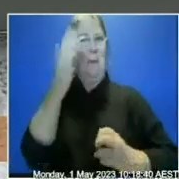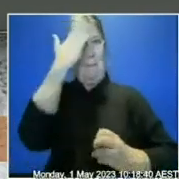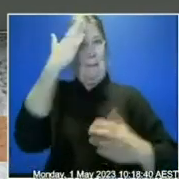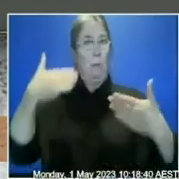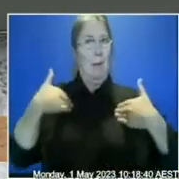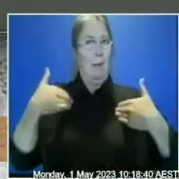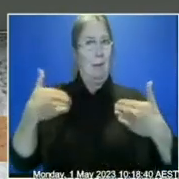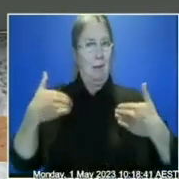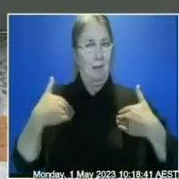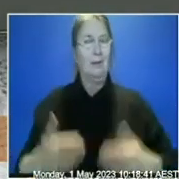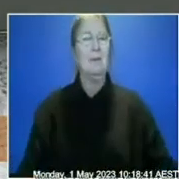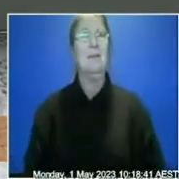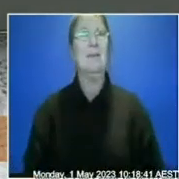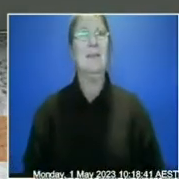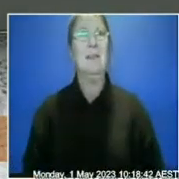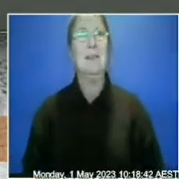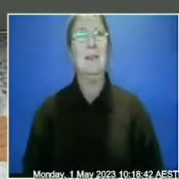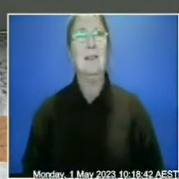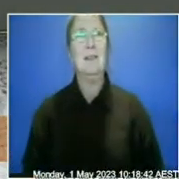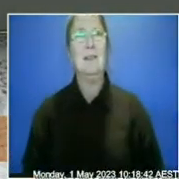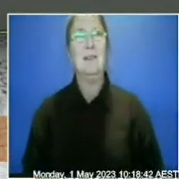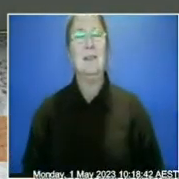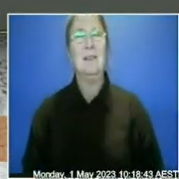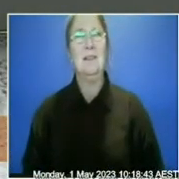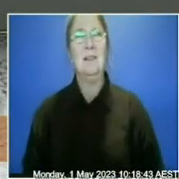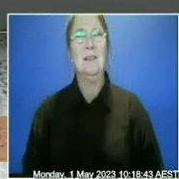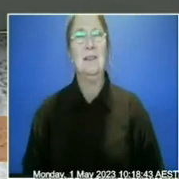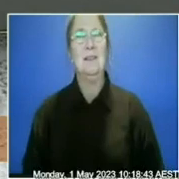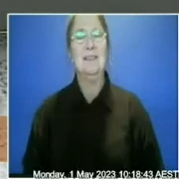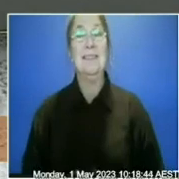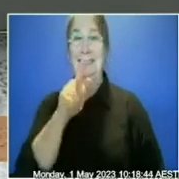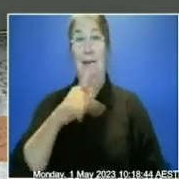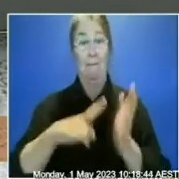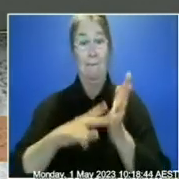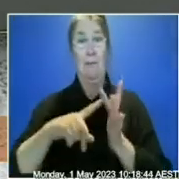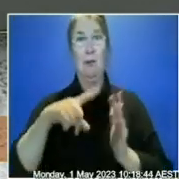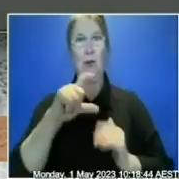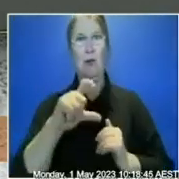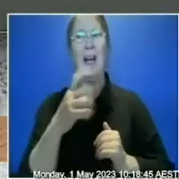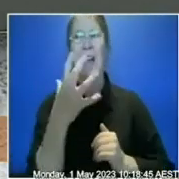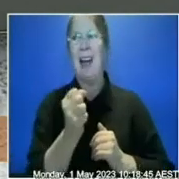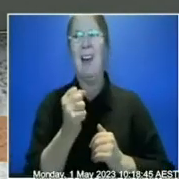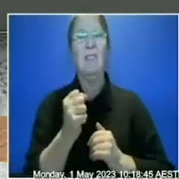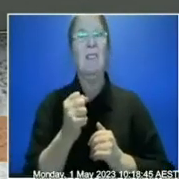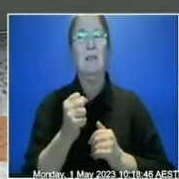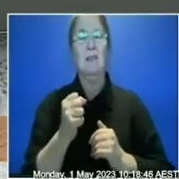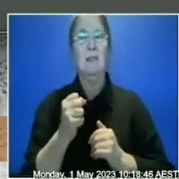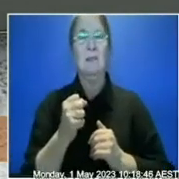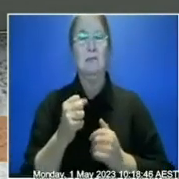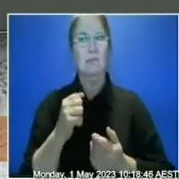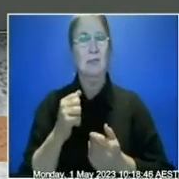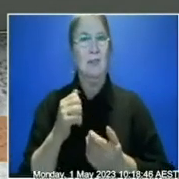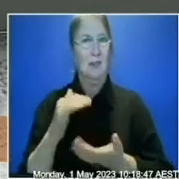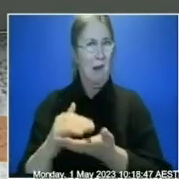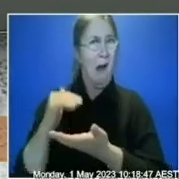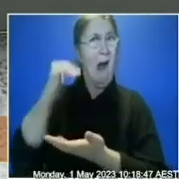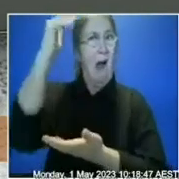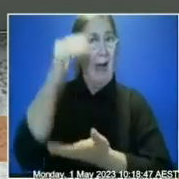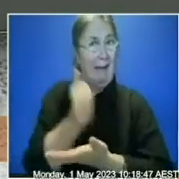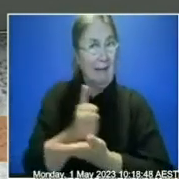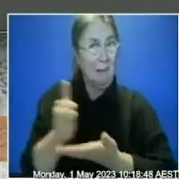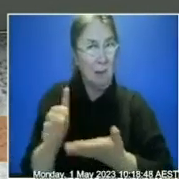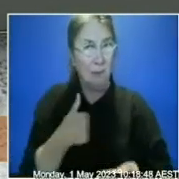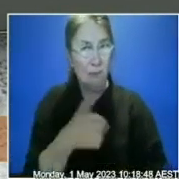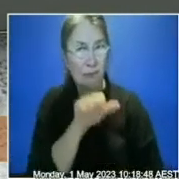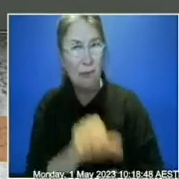one time? The current alcohol and other drug service system is under very significant strain at the moment. Are there